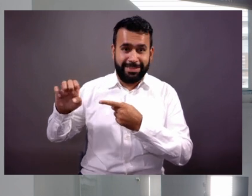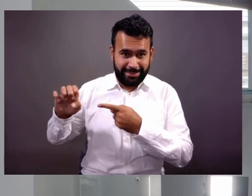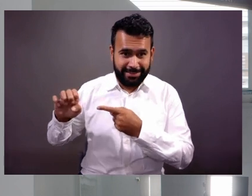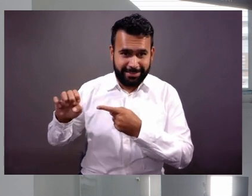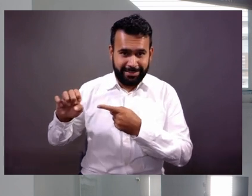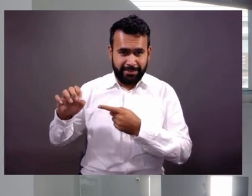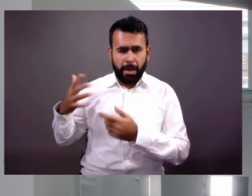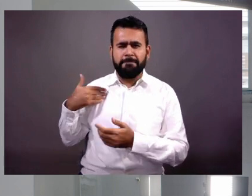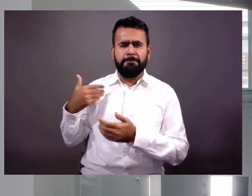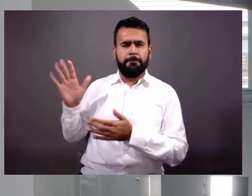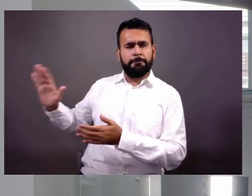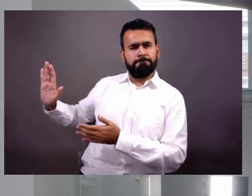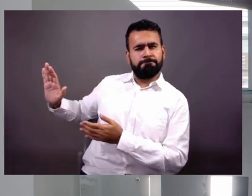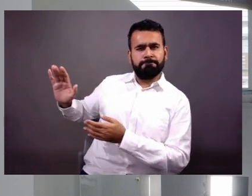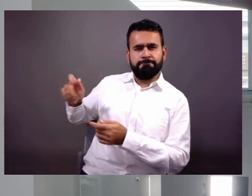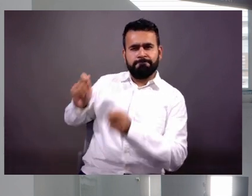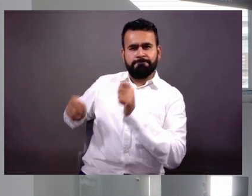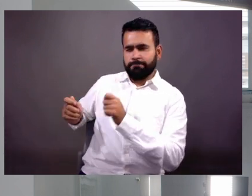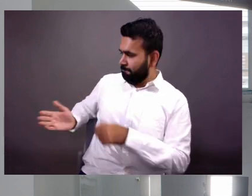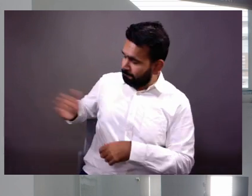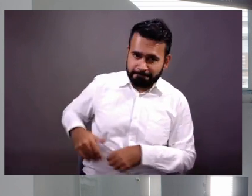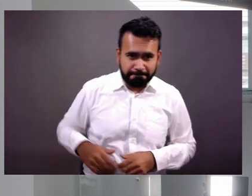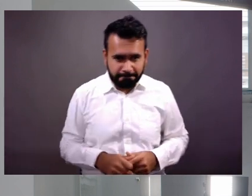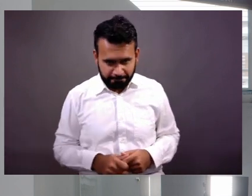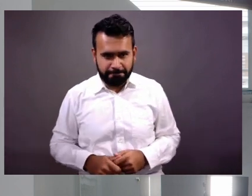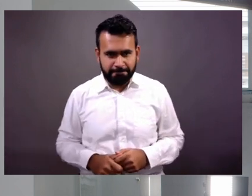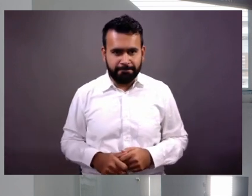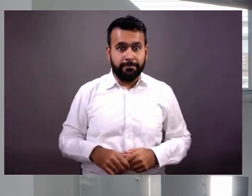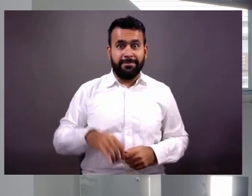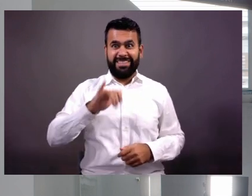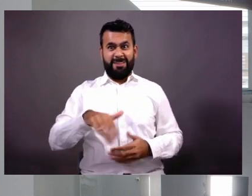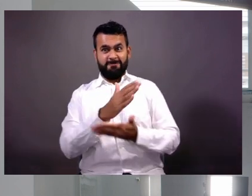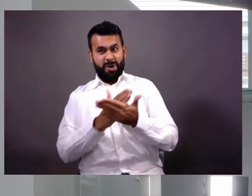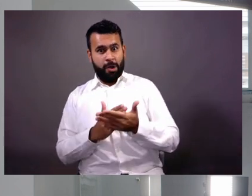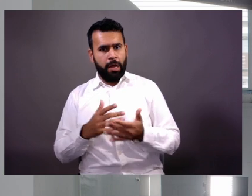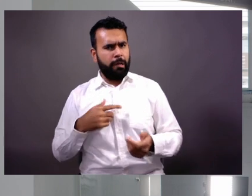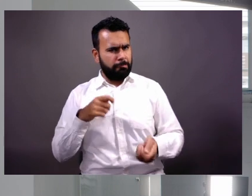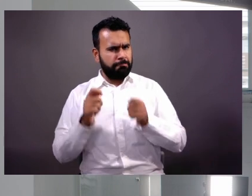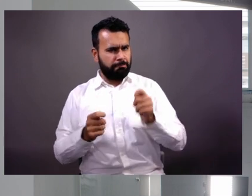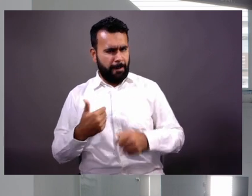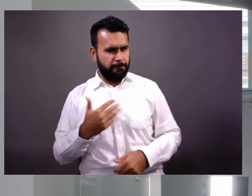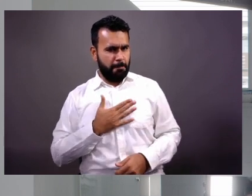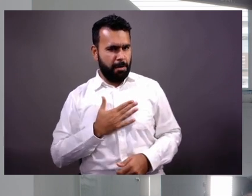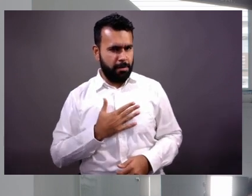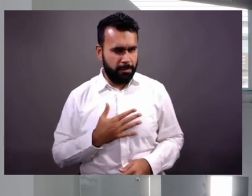All right, now Harmony Rose is going to show us some adaptations. All right, thank you. For this